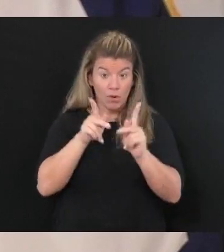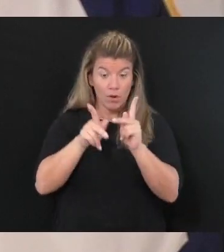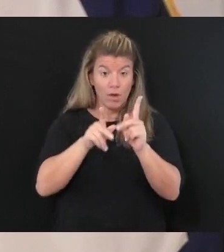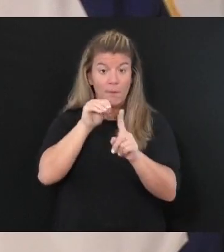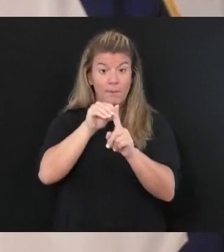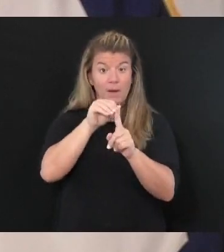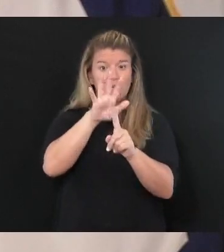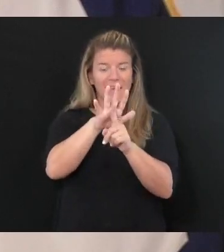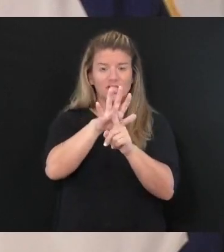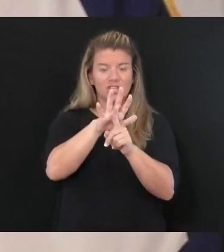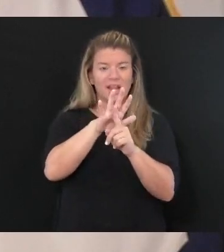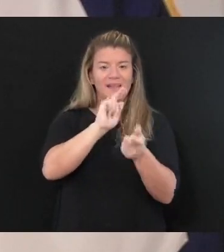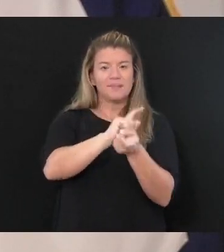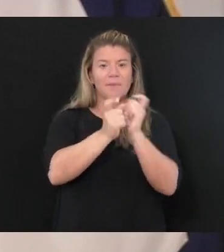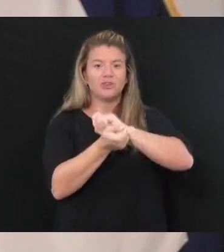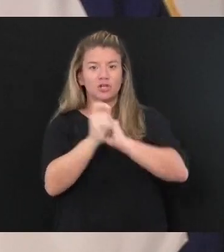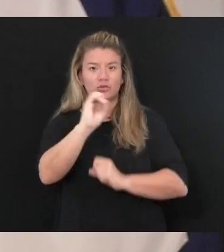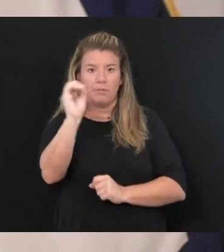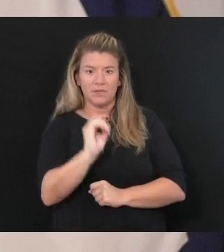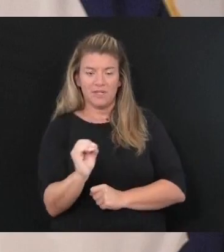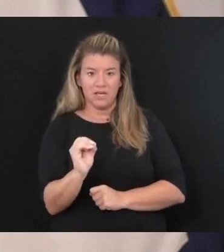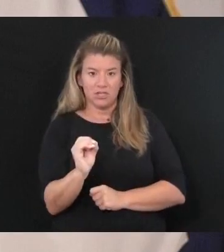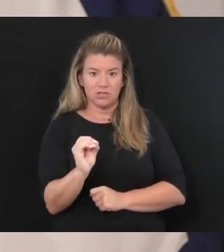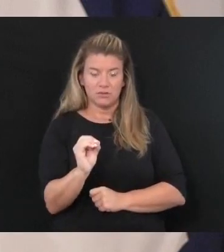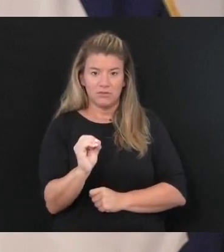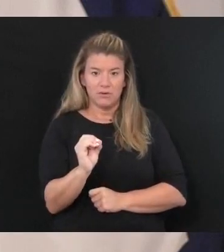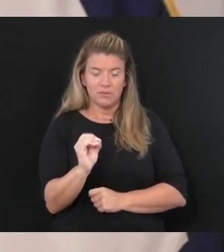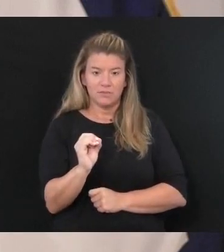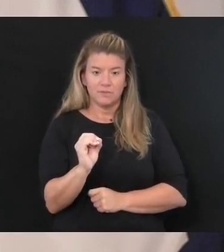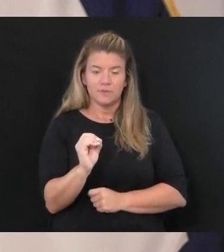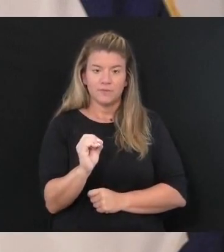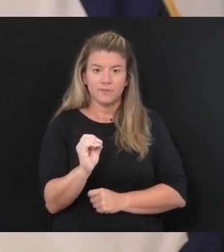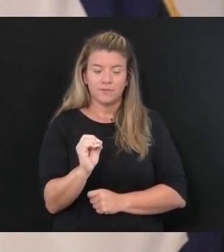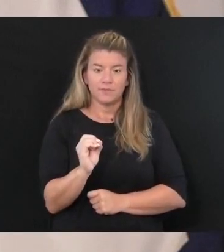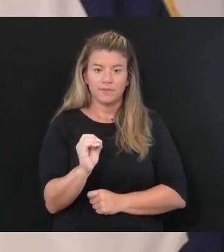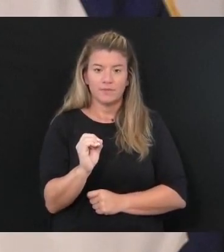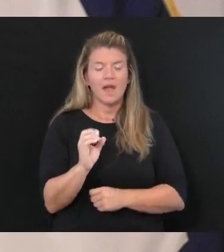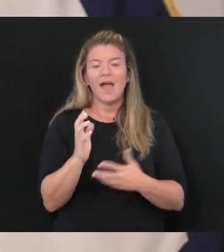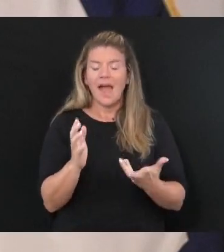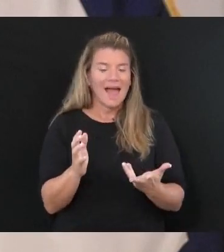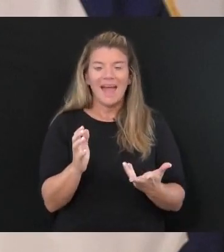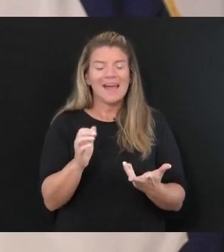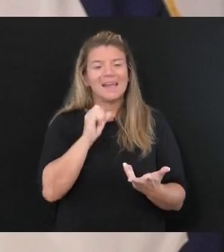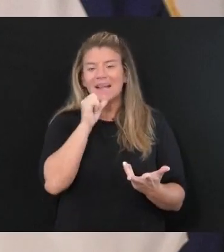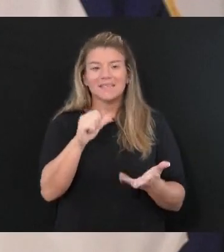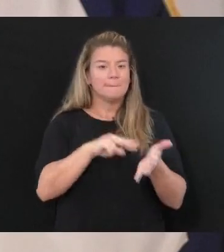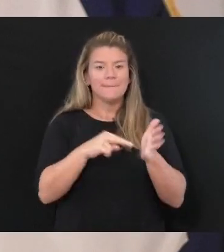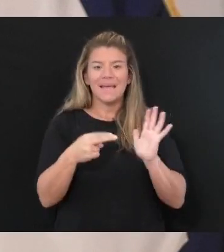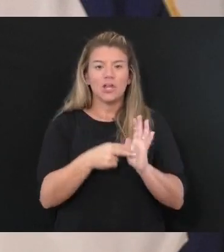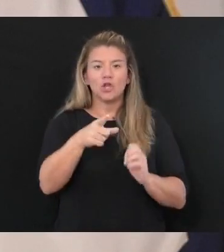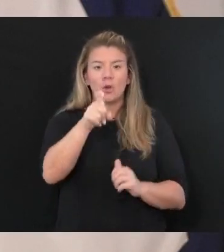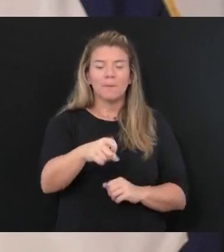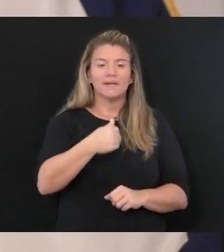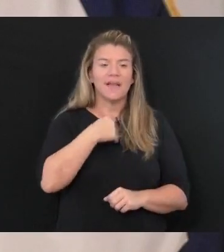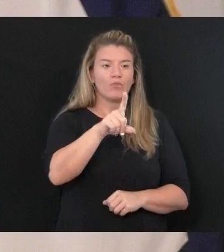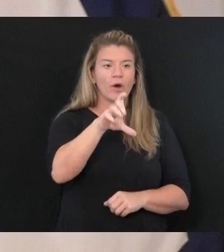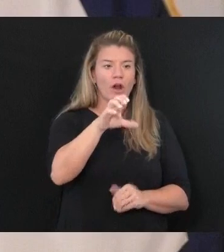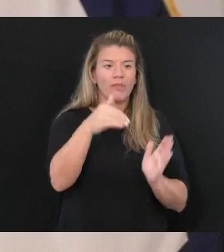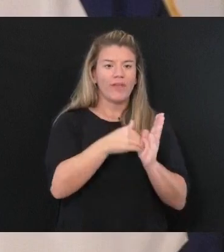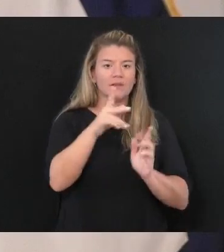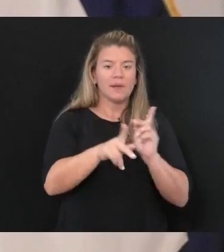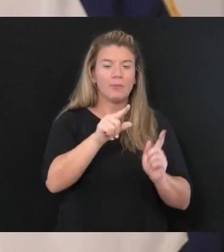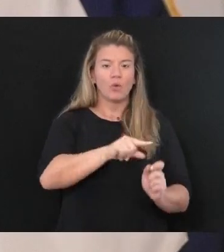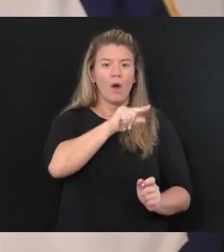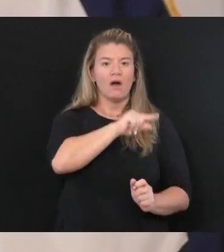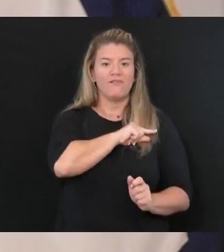a percentage basis. Surely we don't need to think about you've got to have 100,000 people in a county to qualify or to get